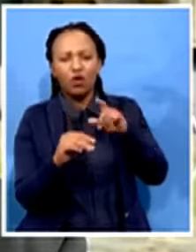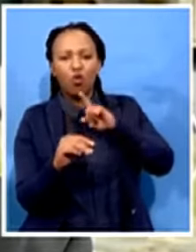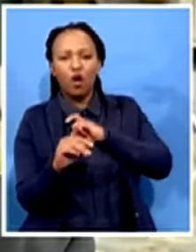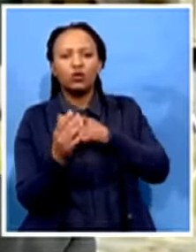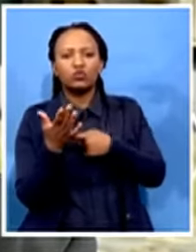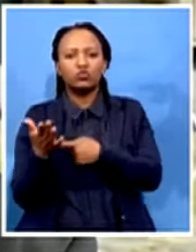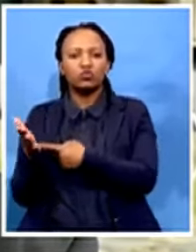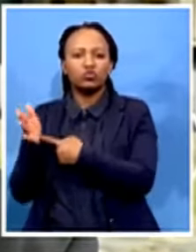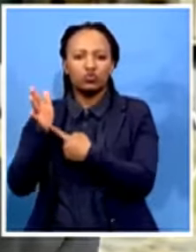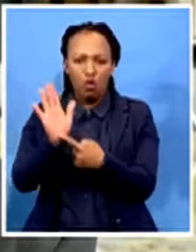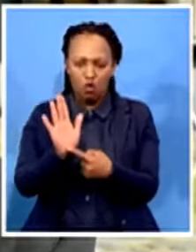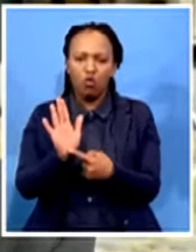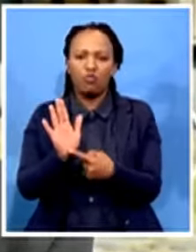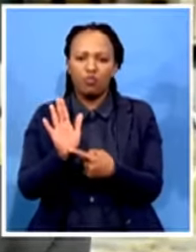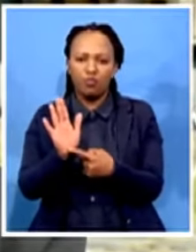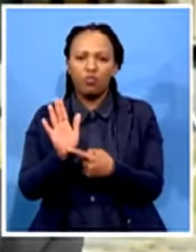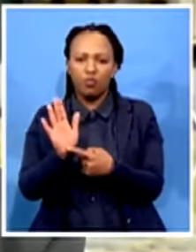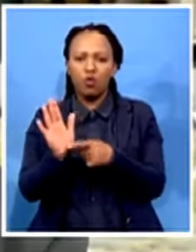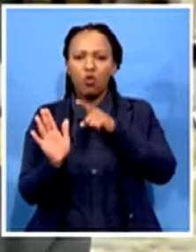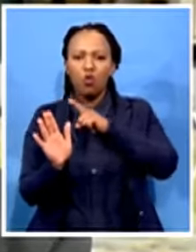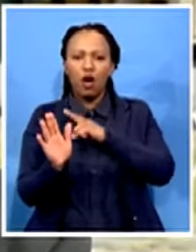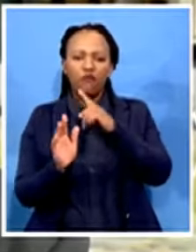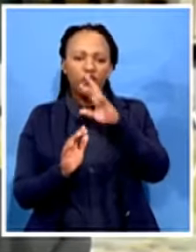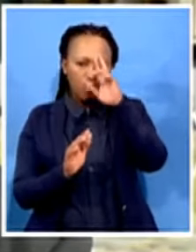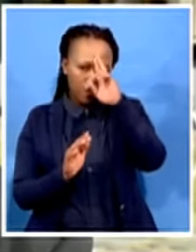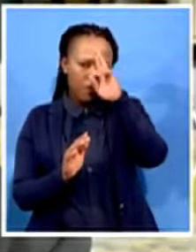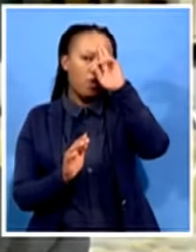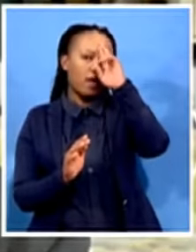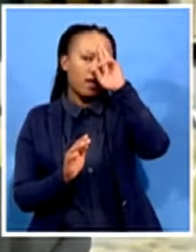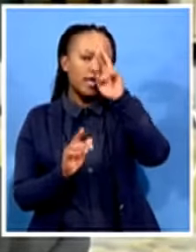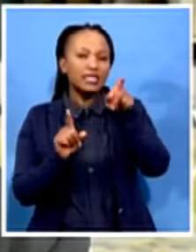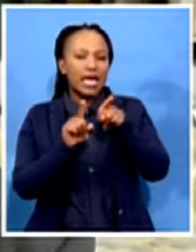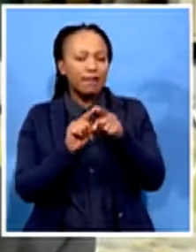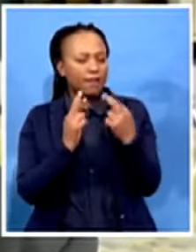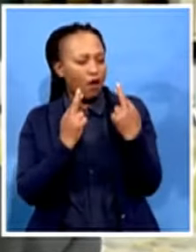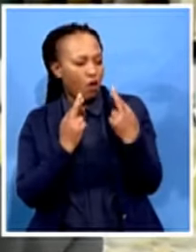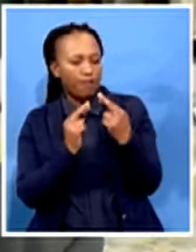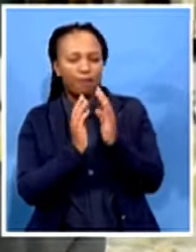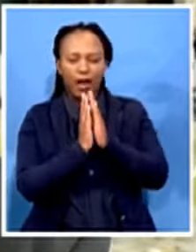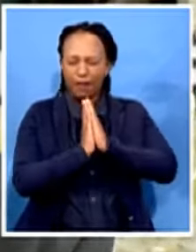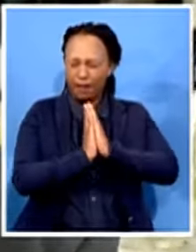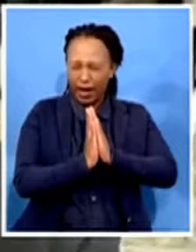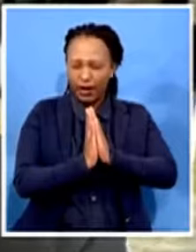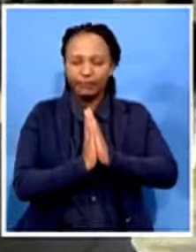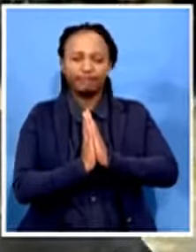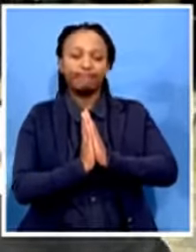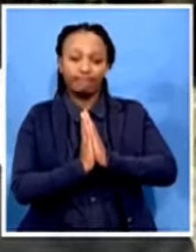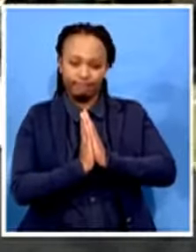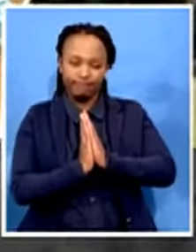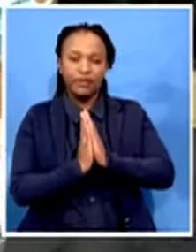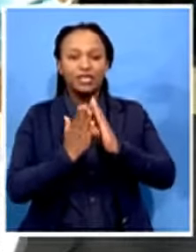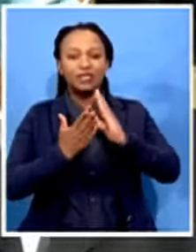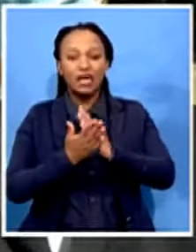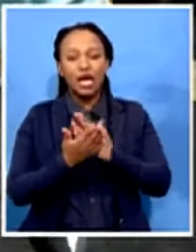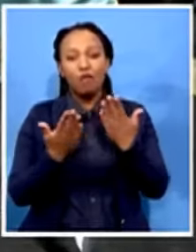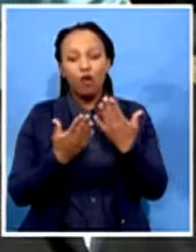of the memorial, and hope and pray that somehow, someday, we'll find a recognition. Thank you so much for speaking to